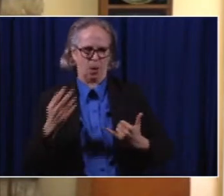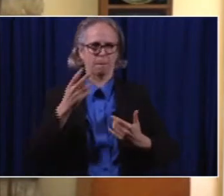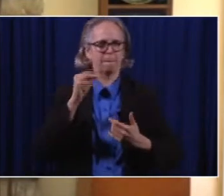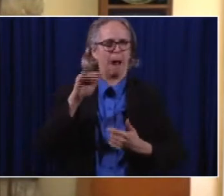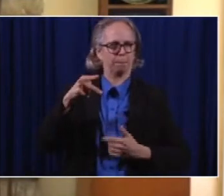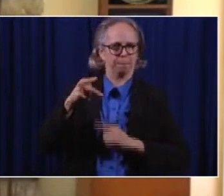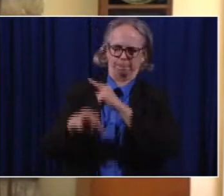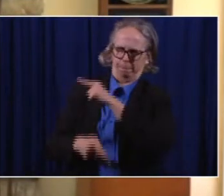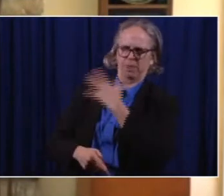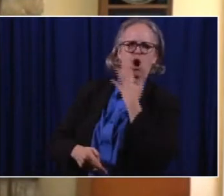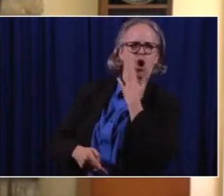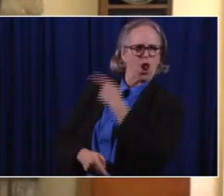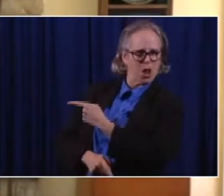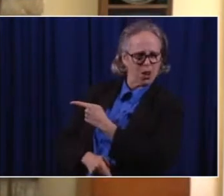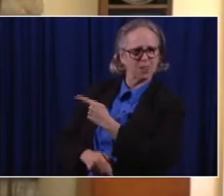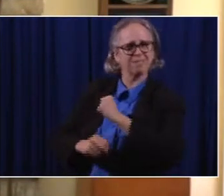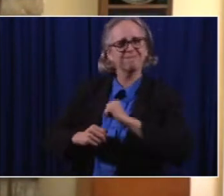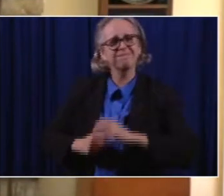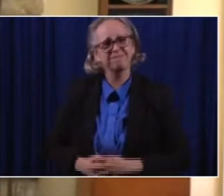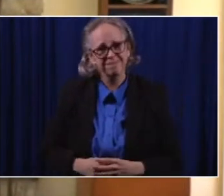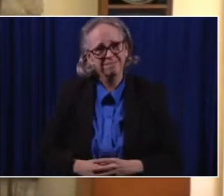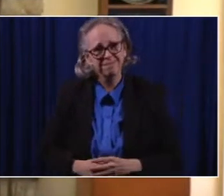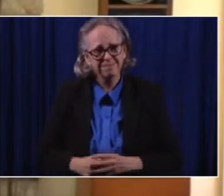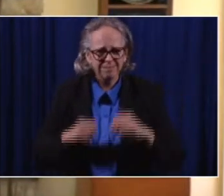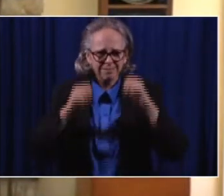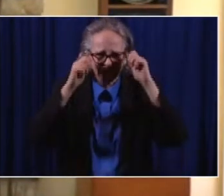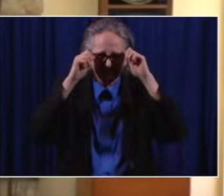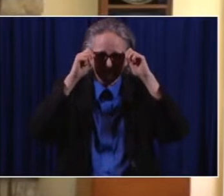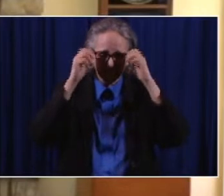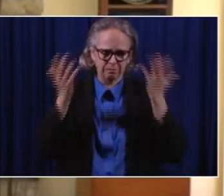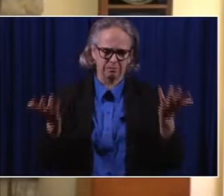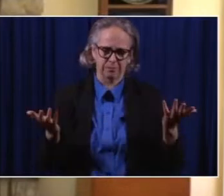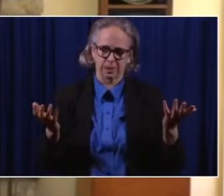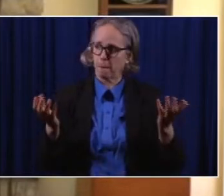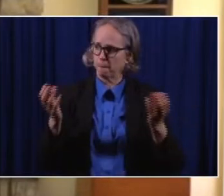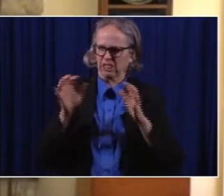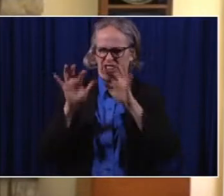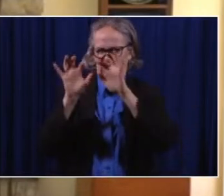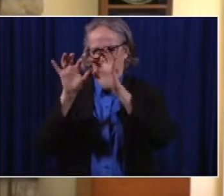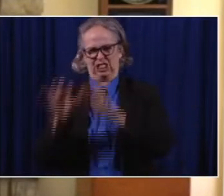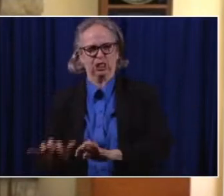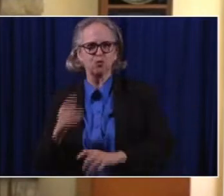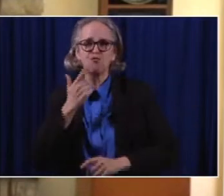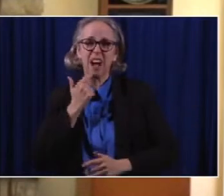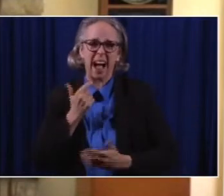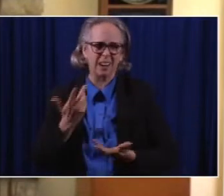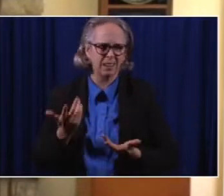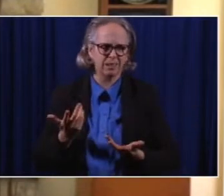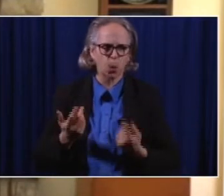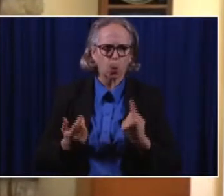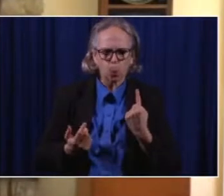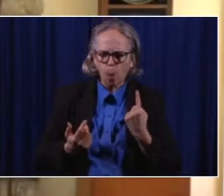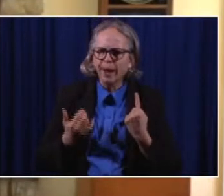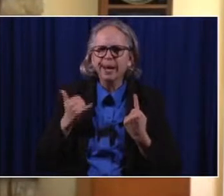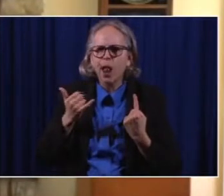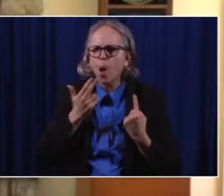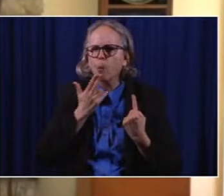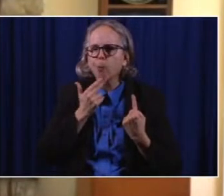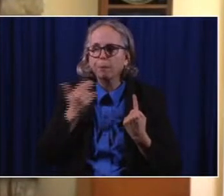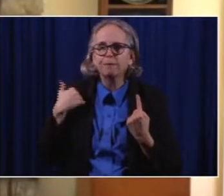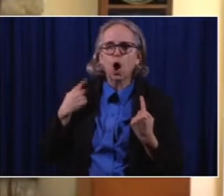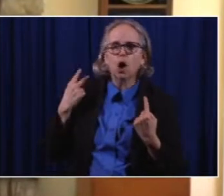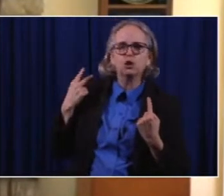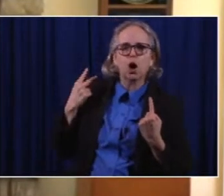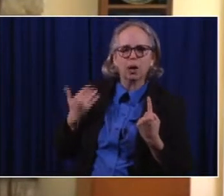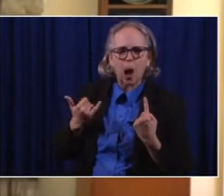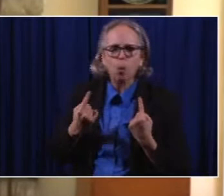Again, a couple things to note. More counties red, now down to only one yellow. The whole state is basically